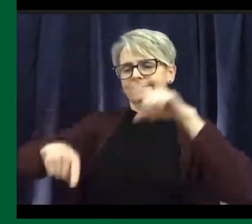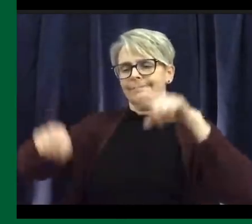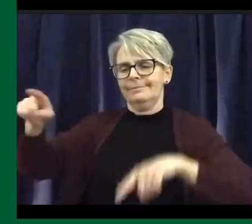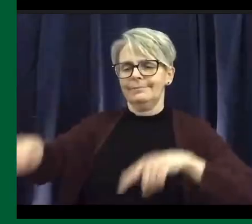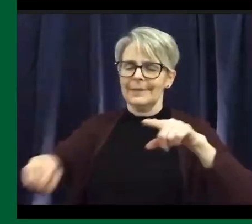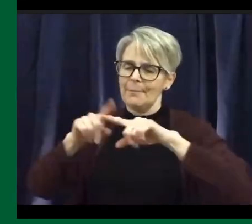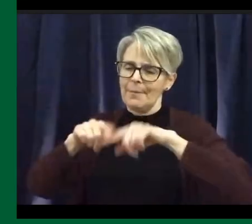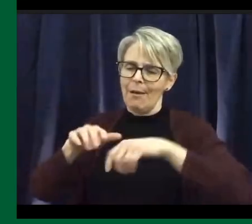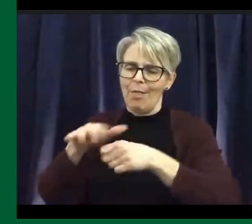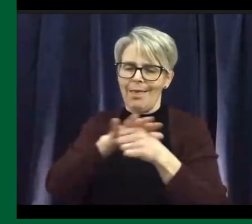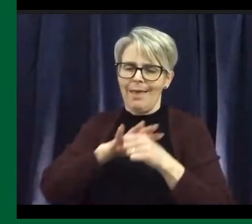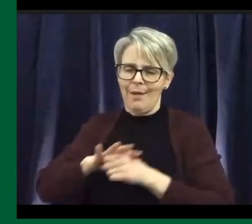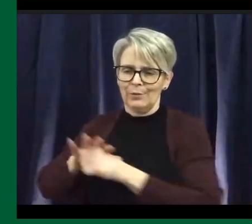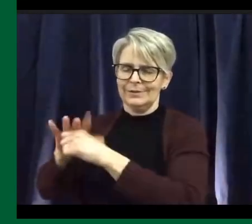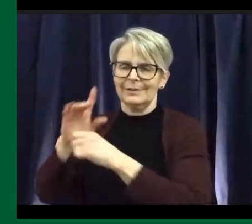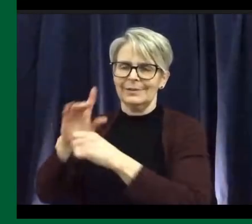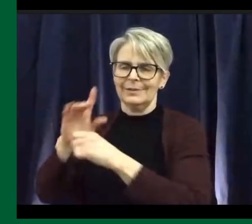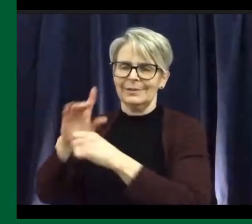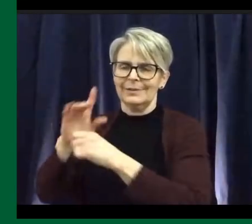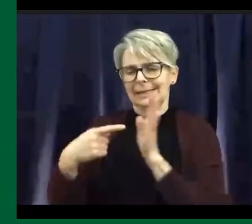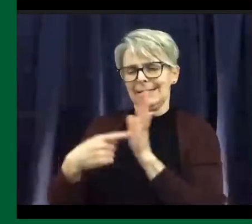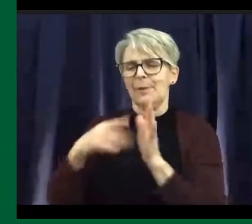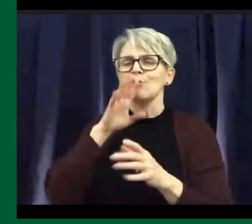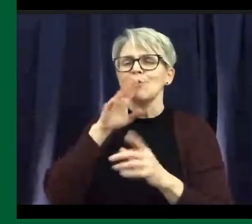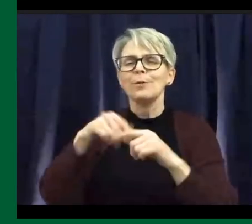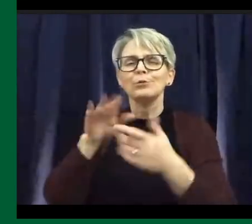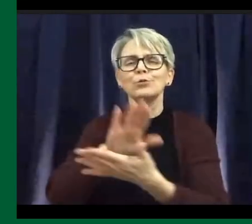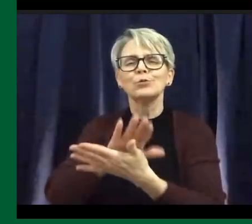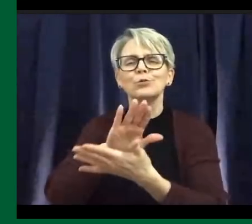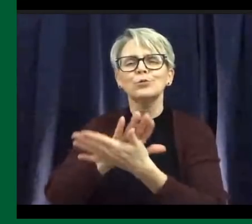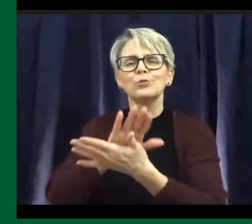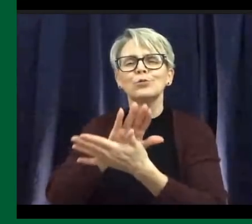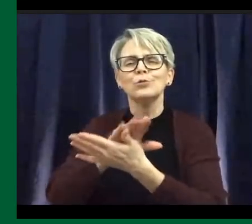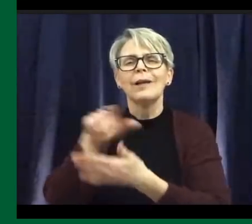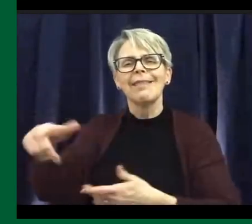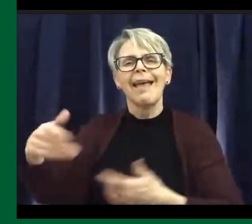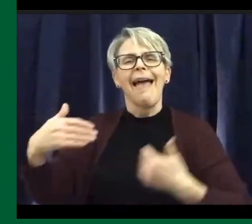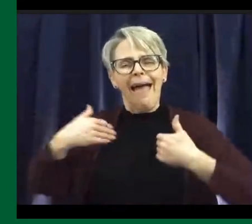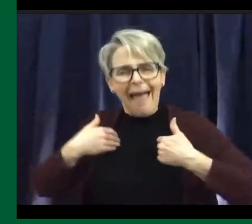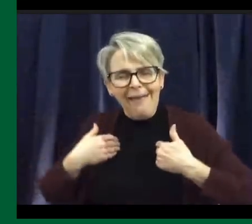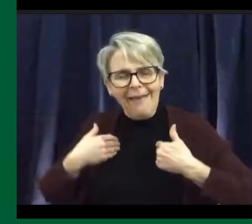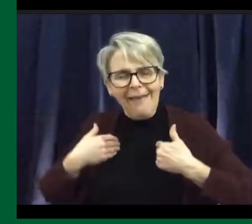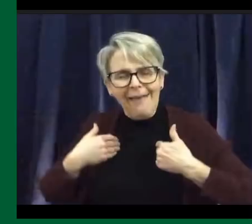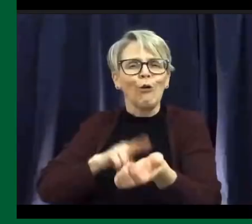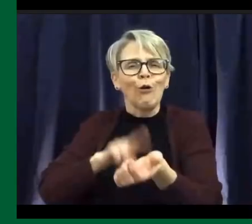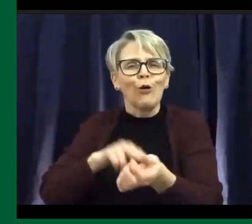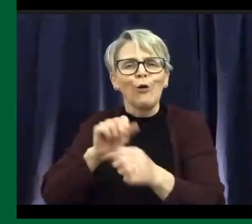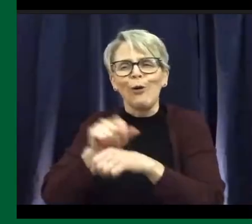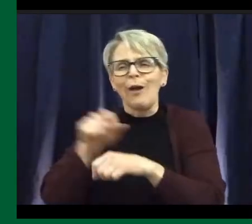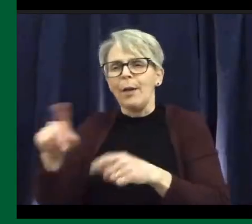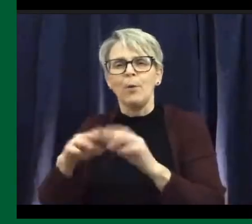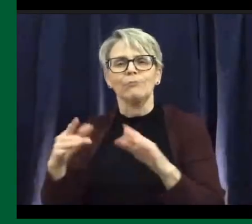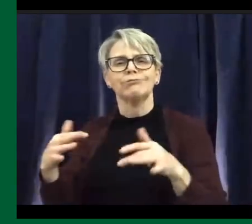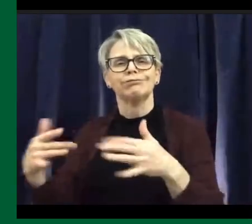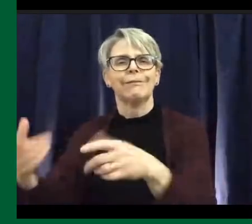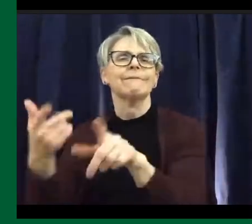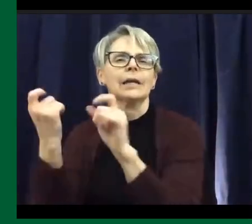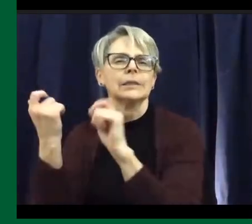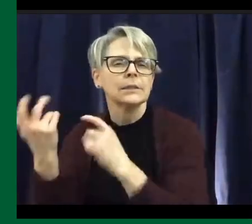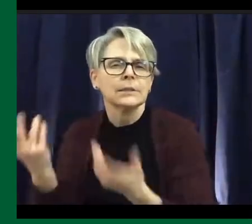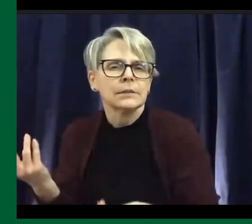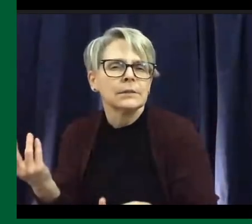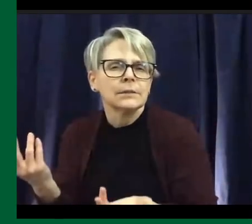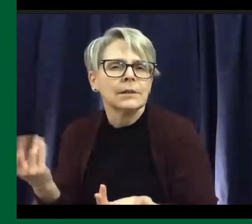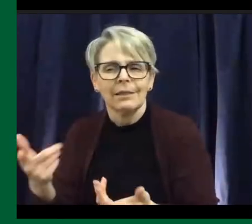before, and I use the example of schools where there are resources available in a school. It would be a faster process. It's not hard to